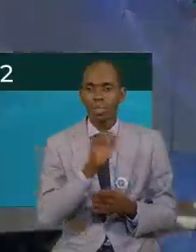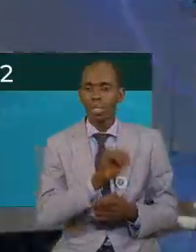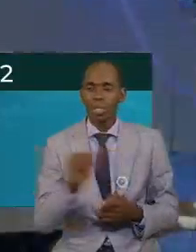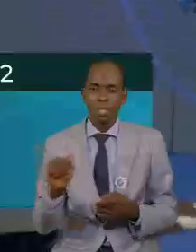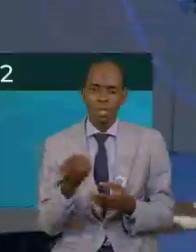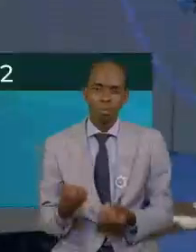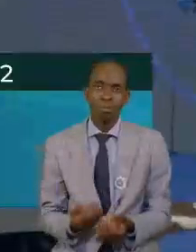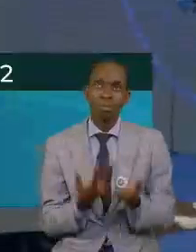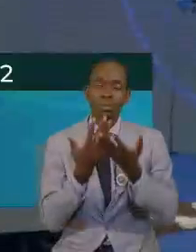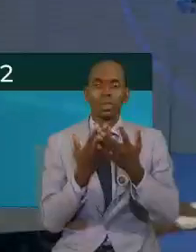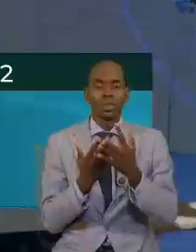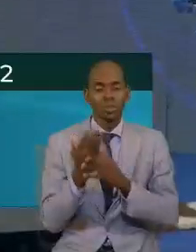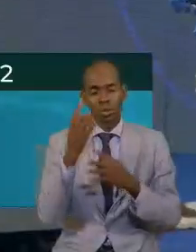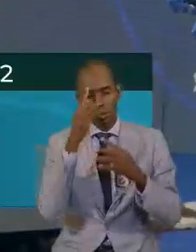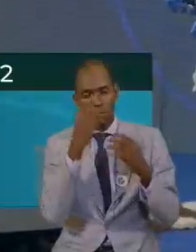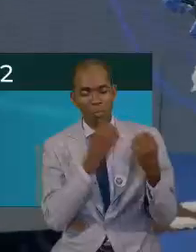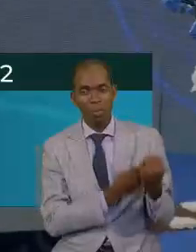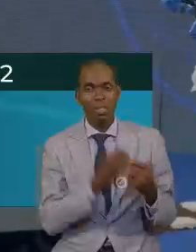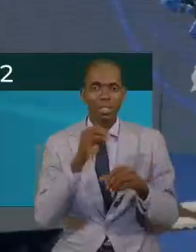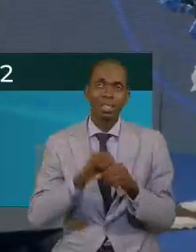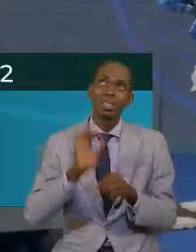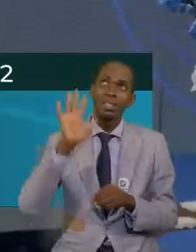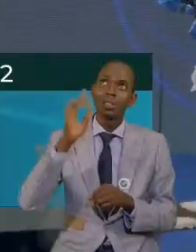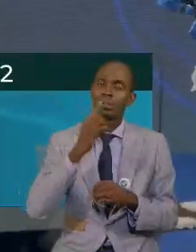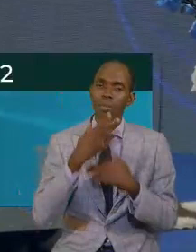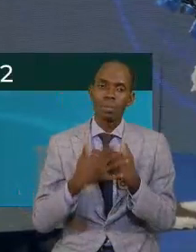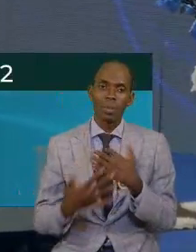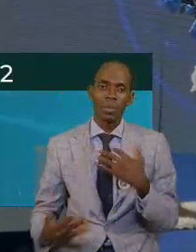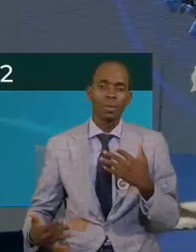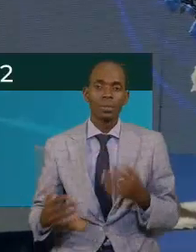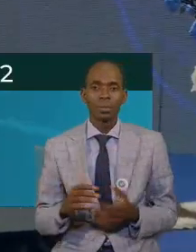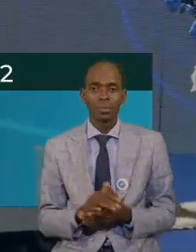through faith in his blood.